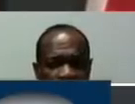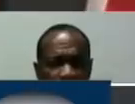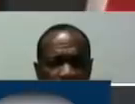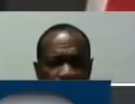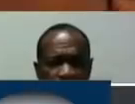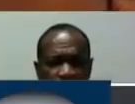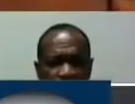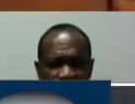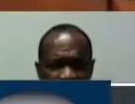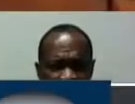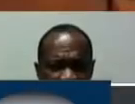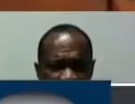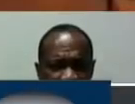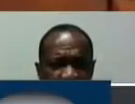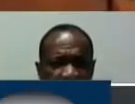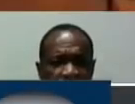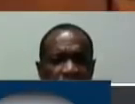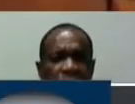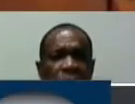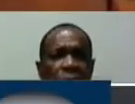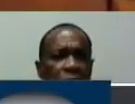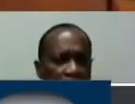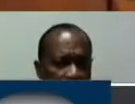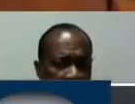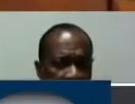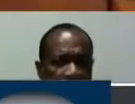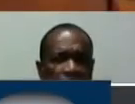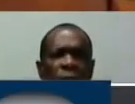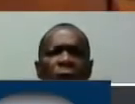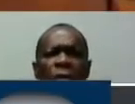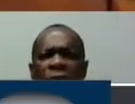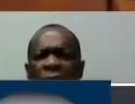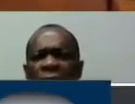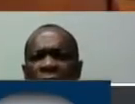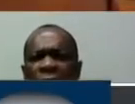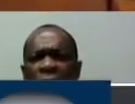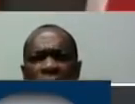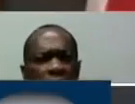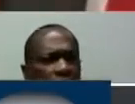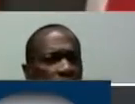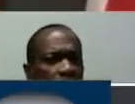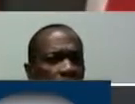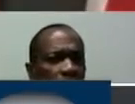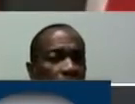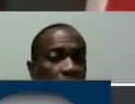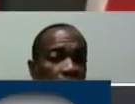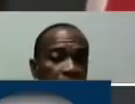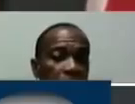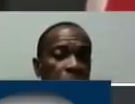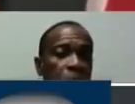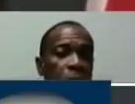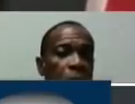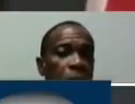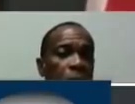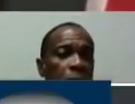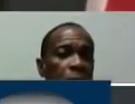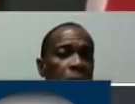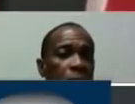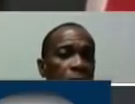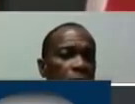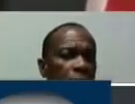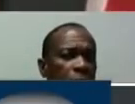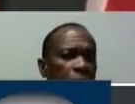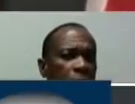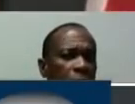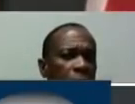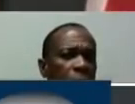97% unvaccinated. Well, if you get sick, a percentage of that are